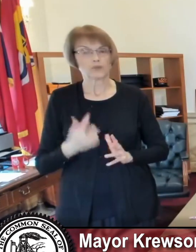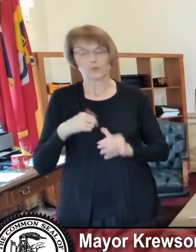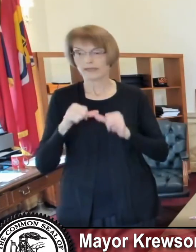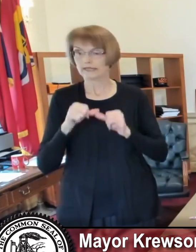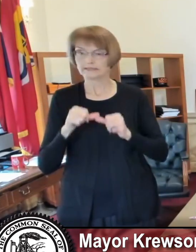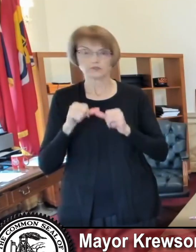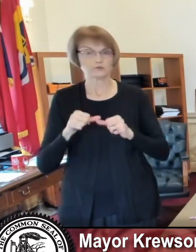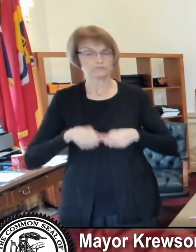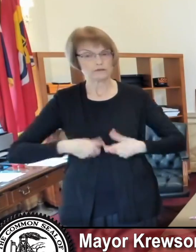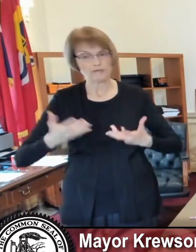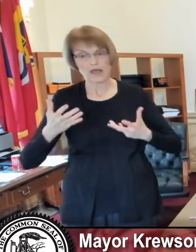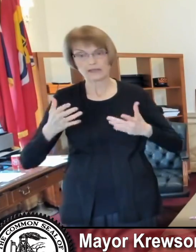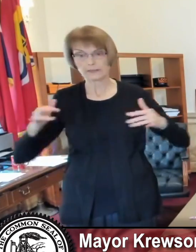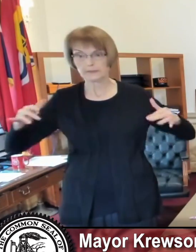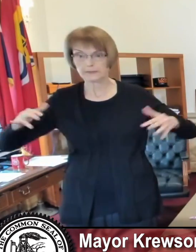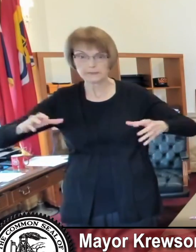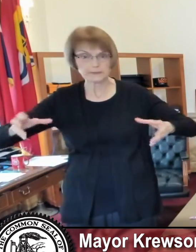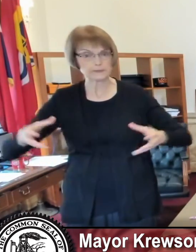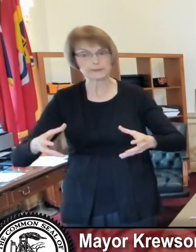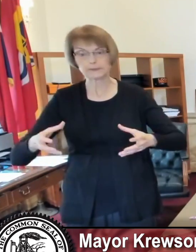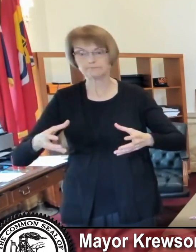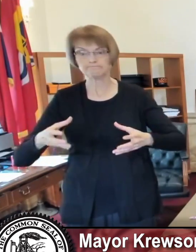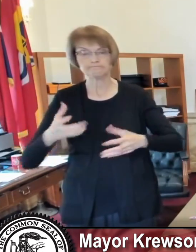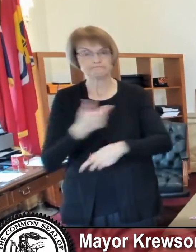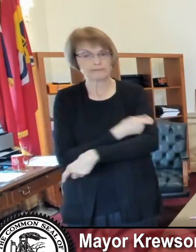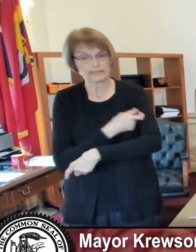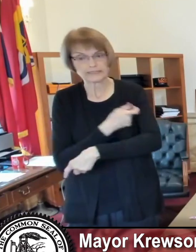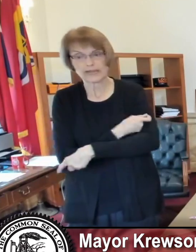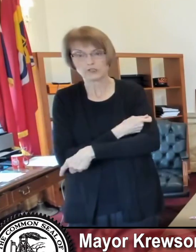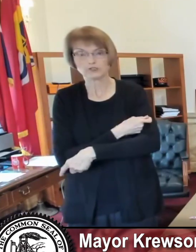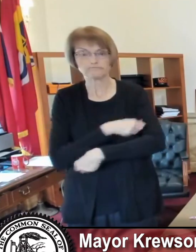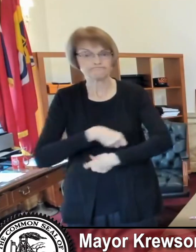to do these mass vaccination events. We are